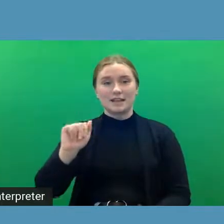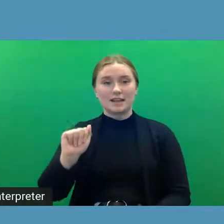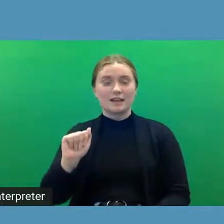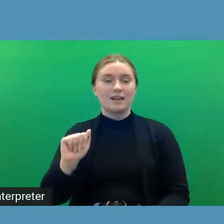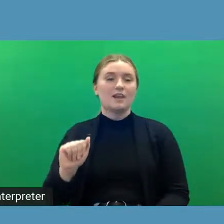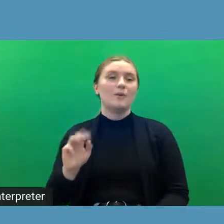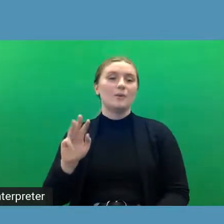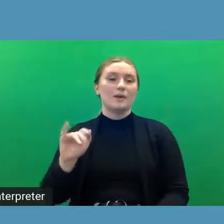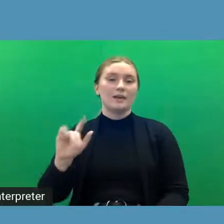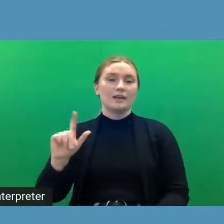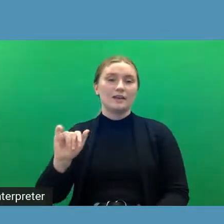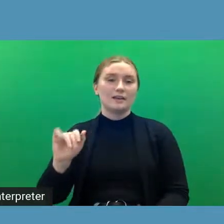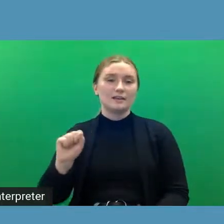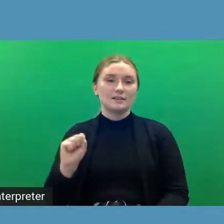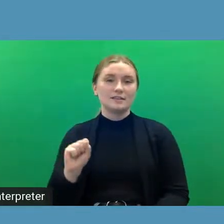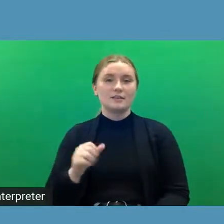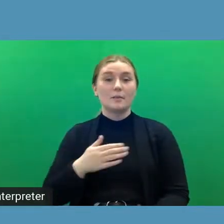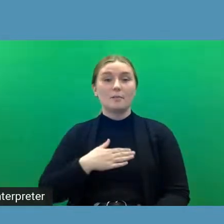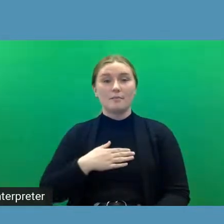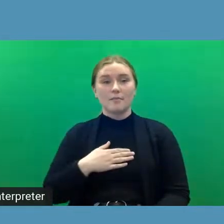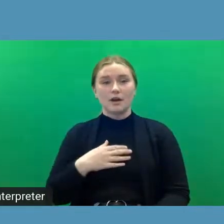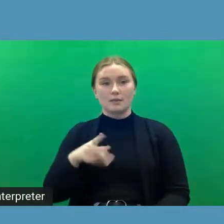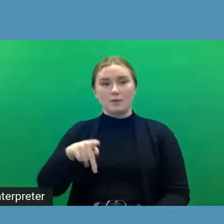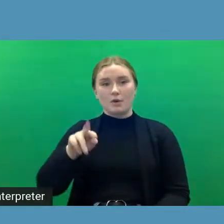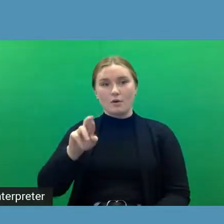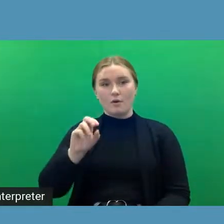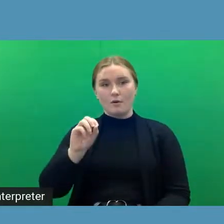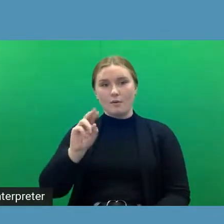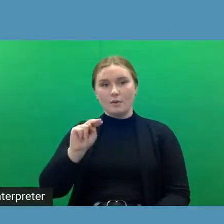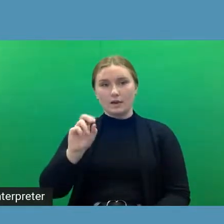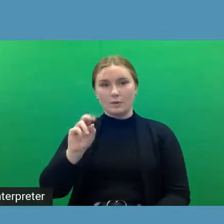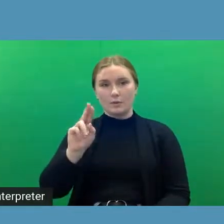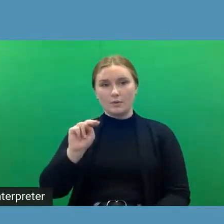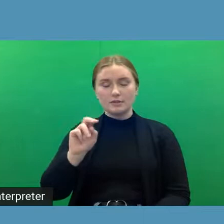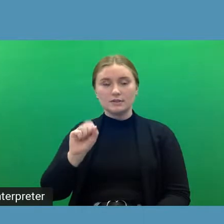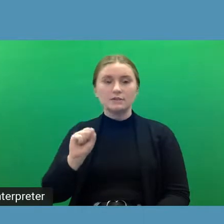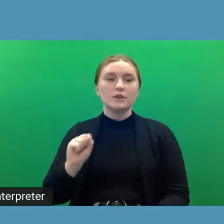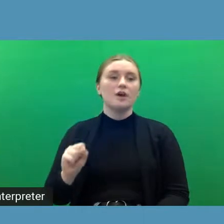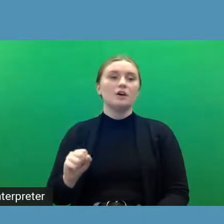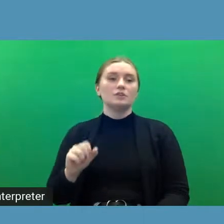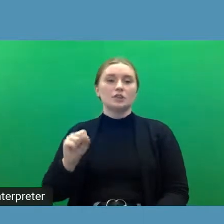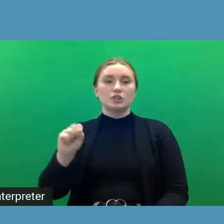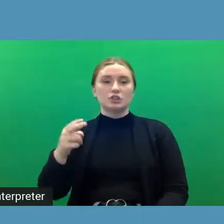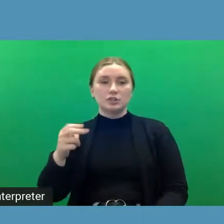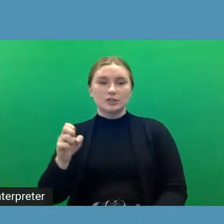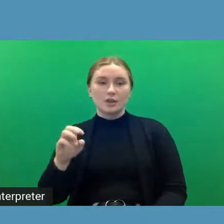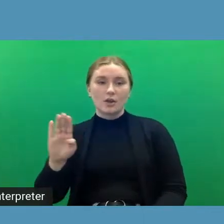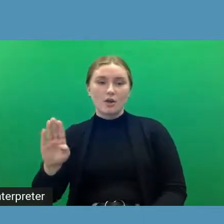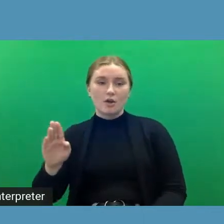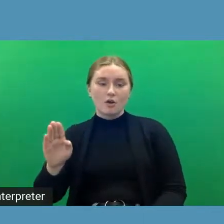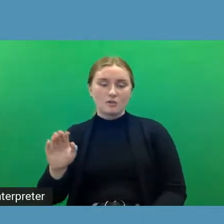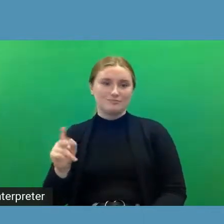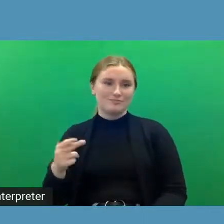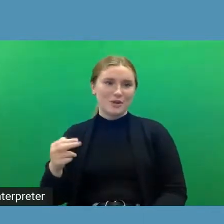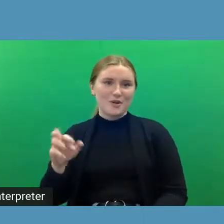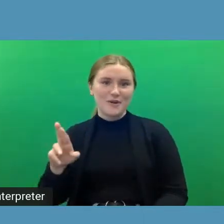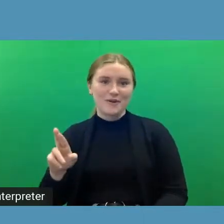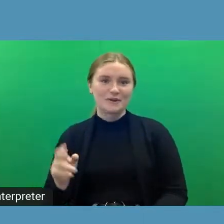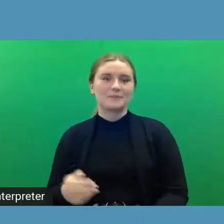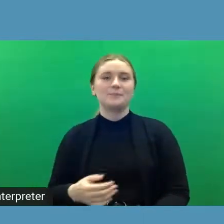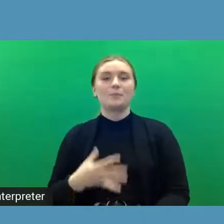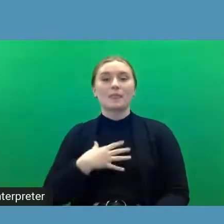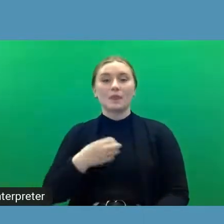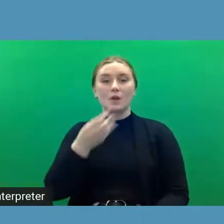Conference. My pronouns are she, her. I'm a light-skinned white female with shoulder-length reddish-brown hair,